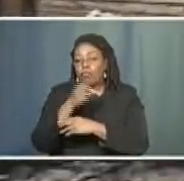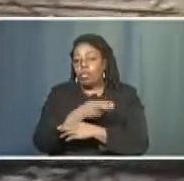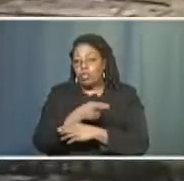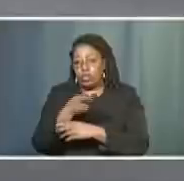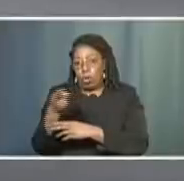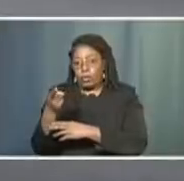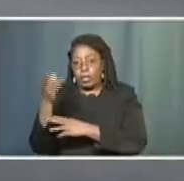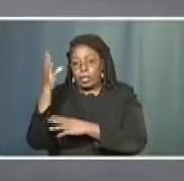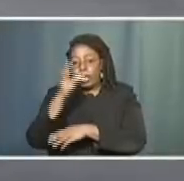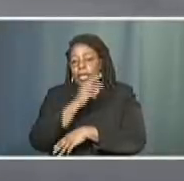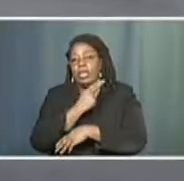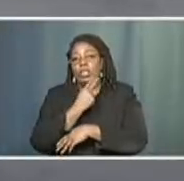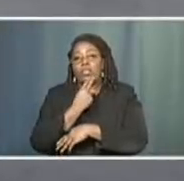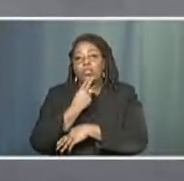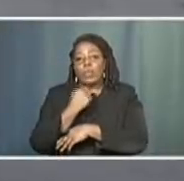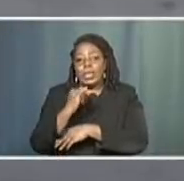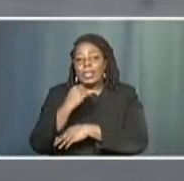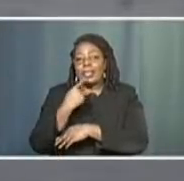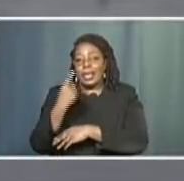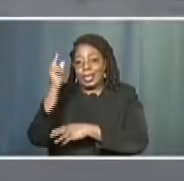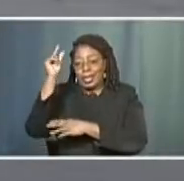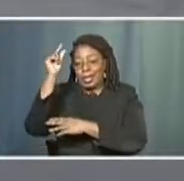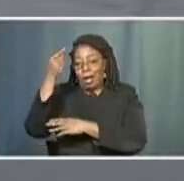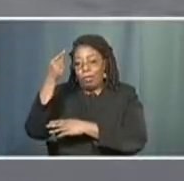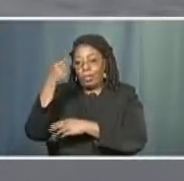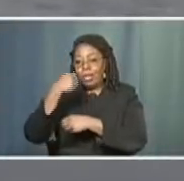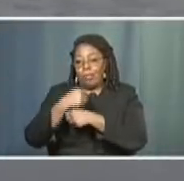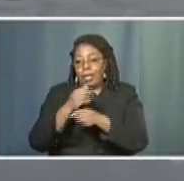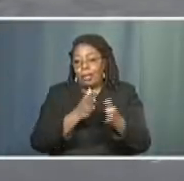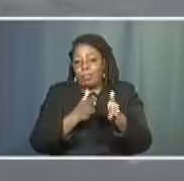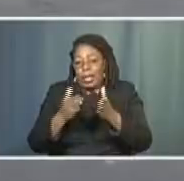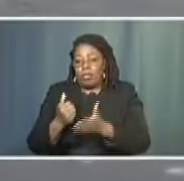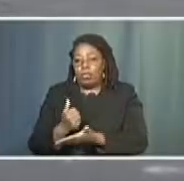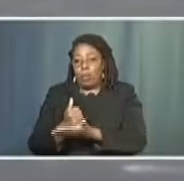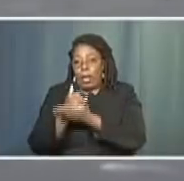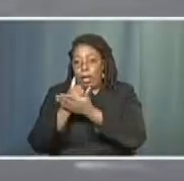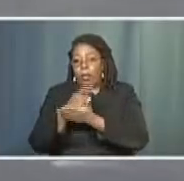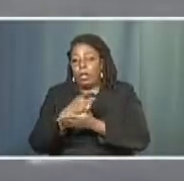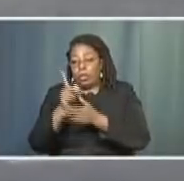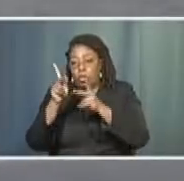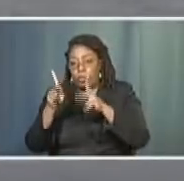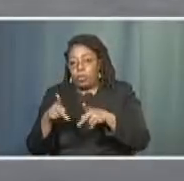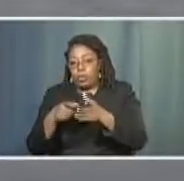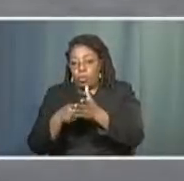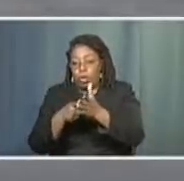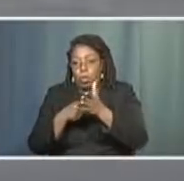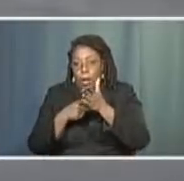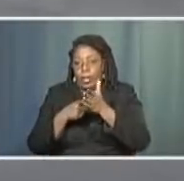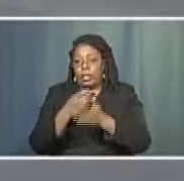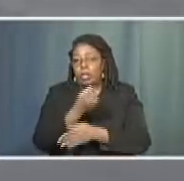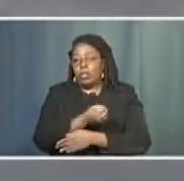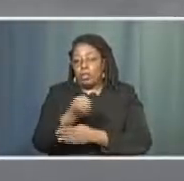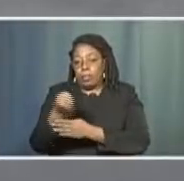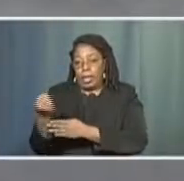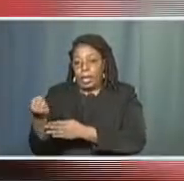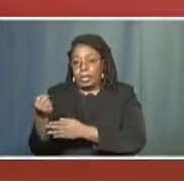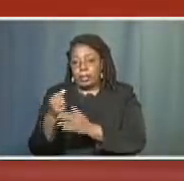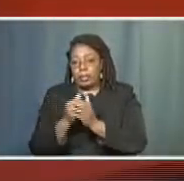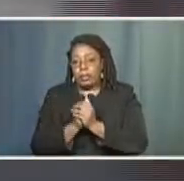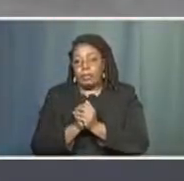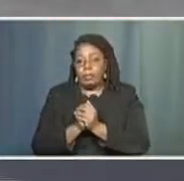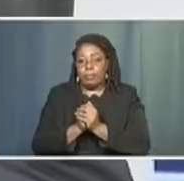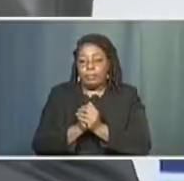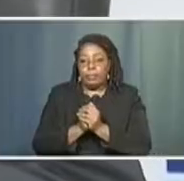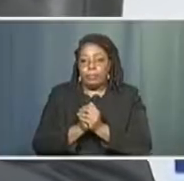Honorable Clay Sweeting, says the government has made provisions to assist vendors with acquiring supplies.